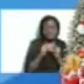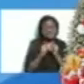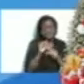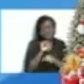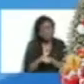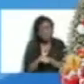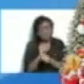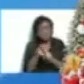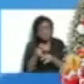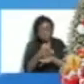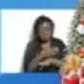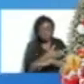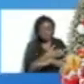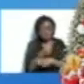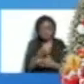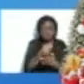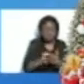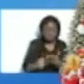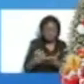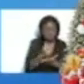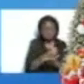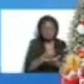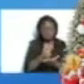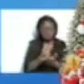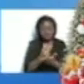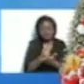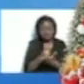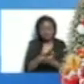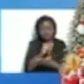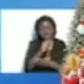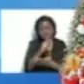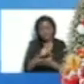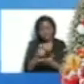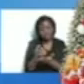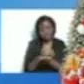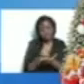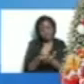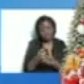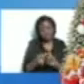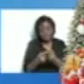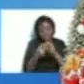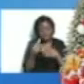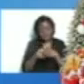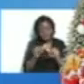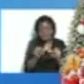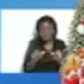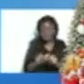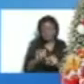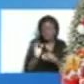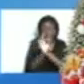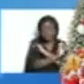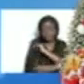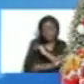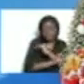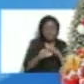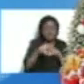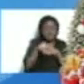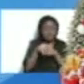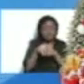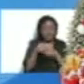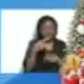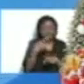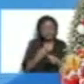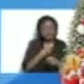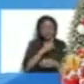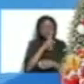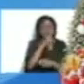improve our tax collection, particularly in areas like foreign-owned real property, some very aggressive steps